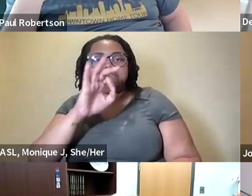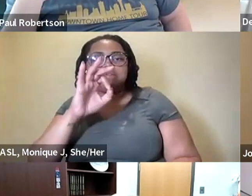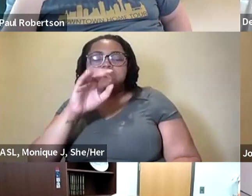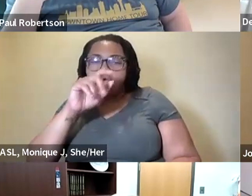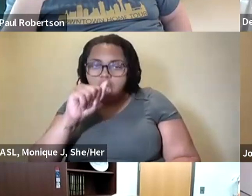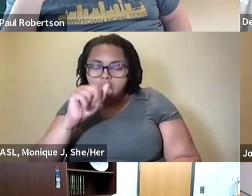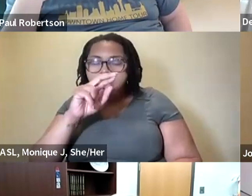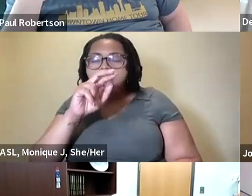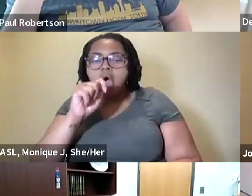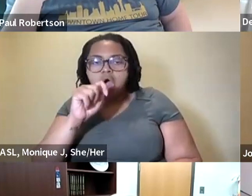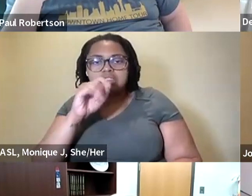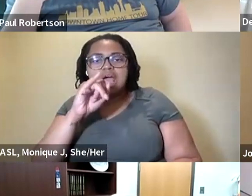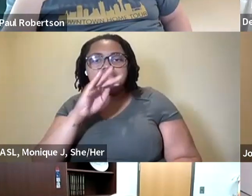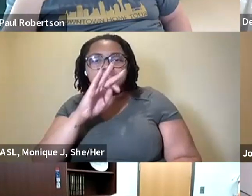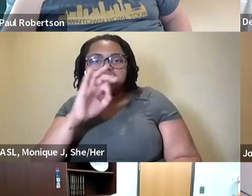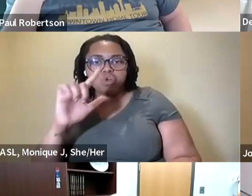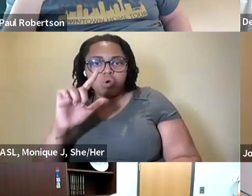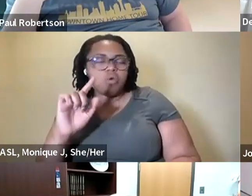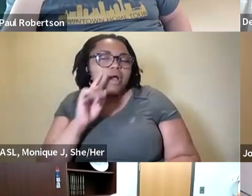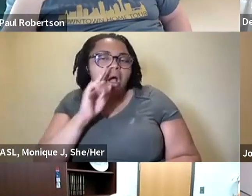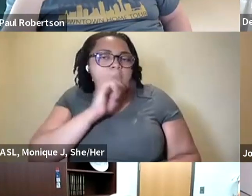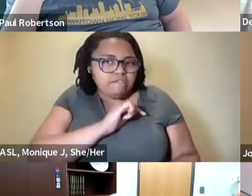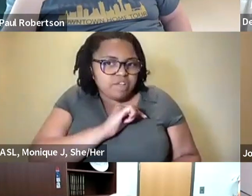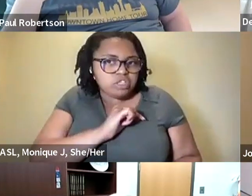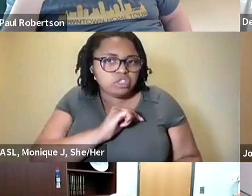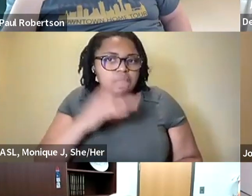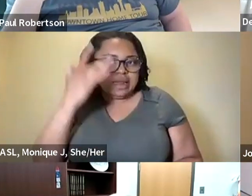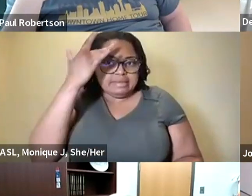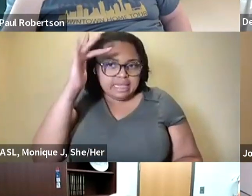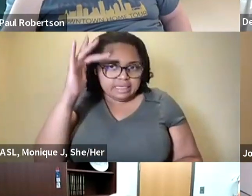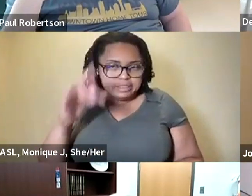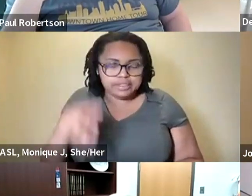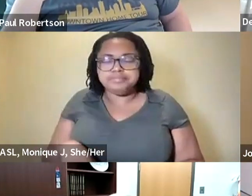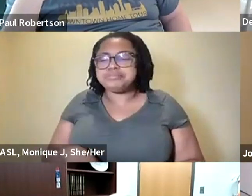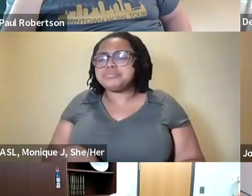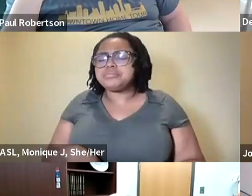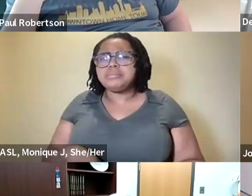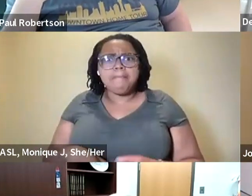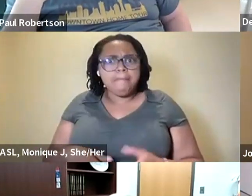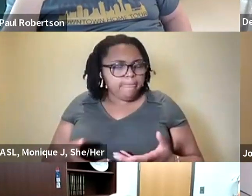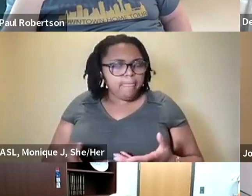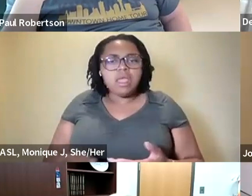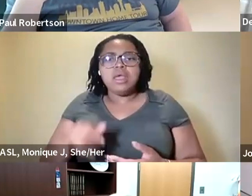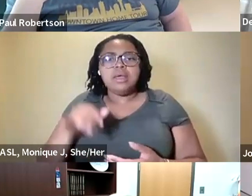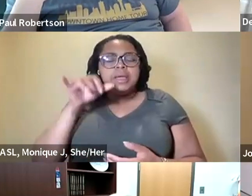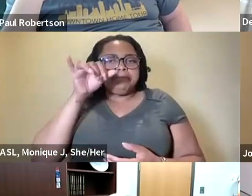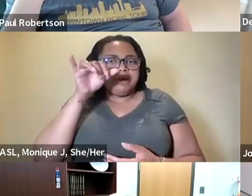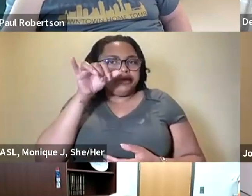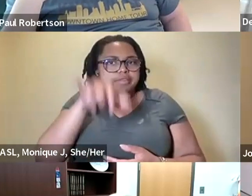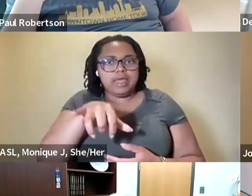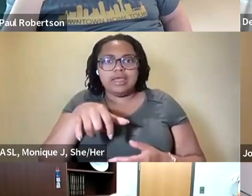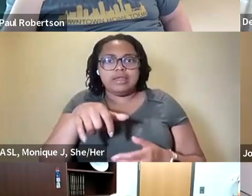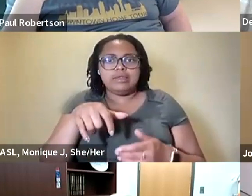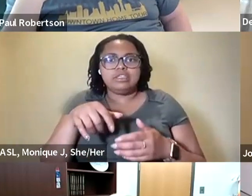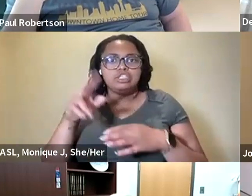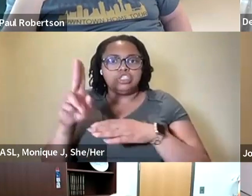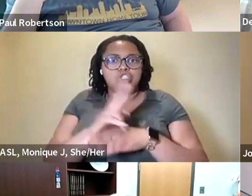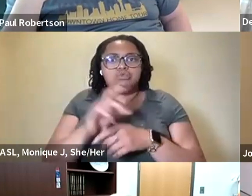used now for people with various kinds of disabilities to supplement attendants, you know, caregivers.